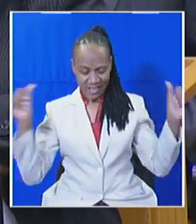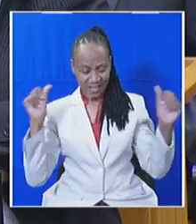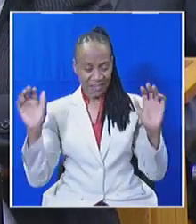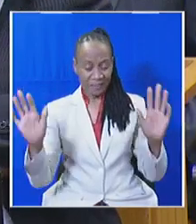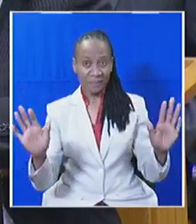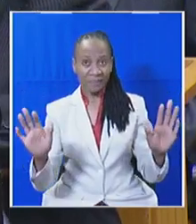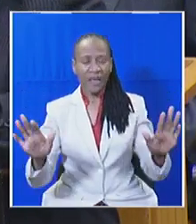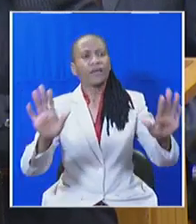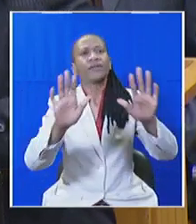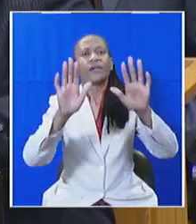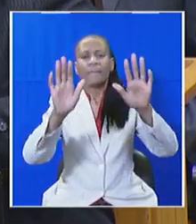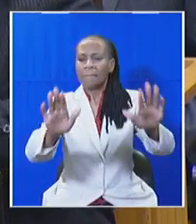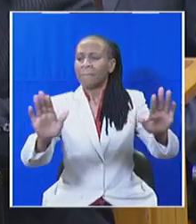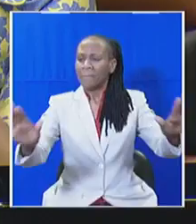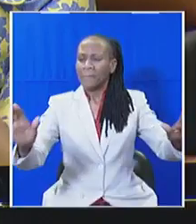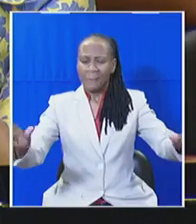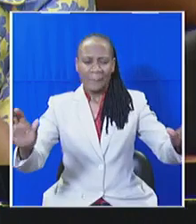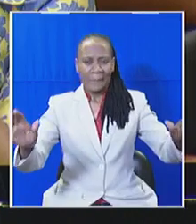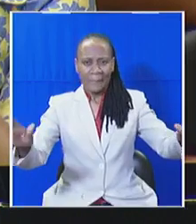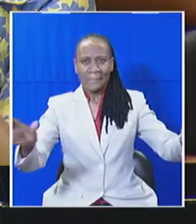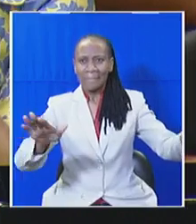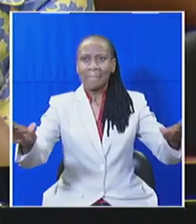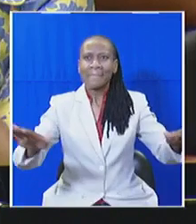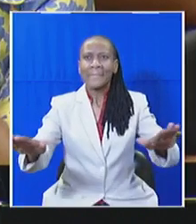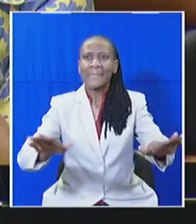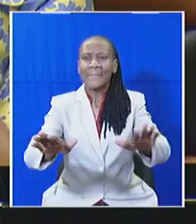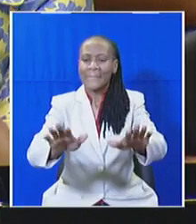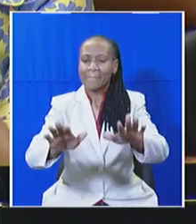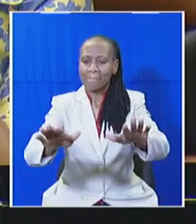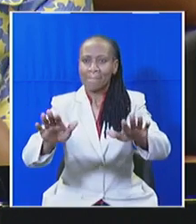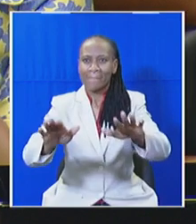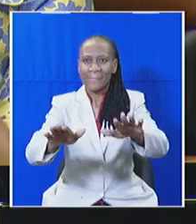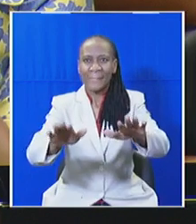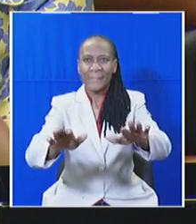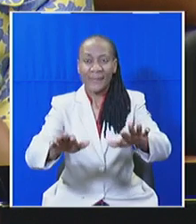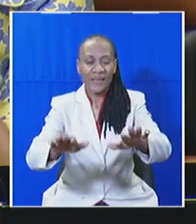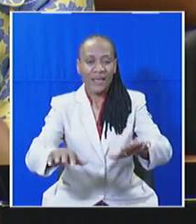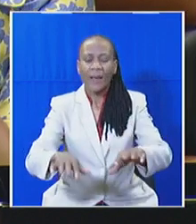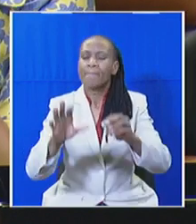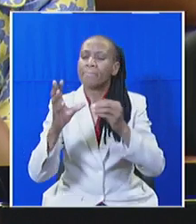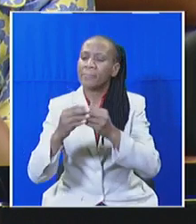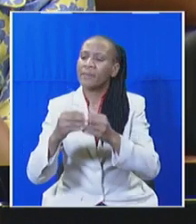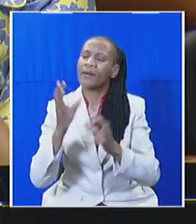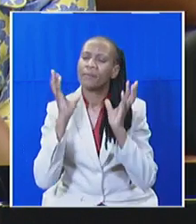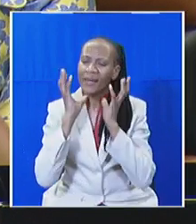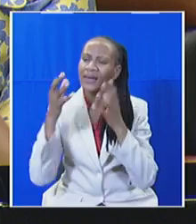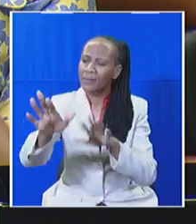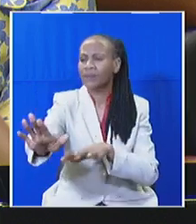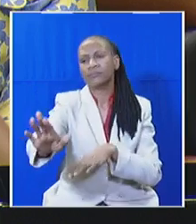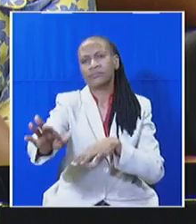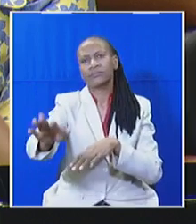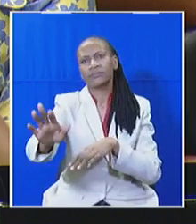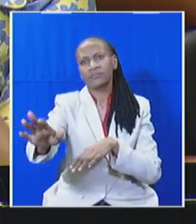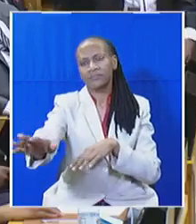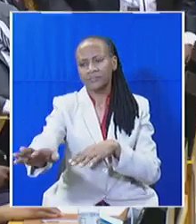Honorable members. How? Can we have into order an in the House? alliance with the ANC to assault members of